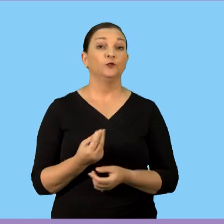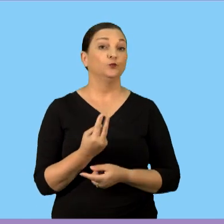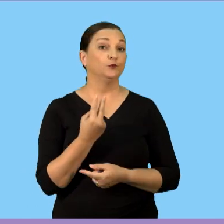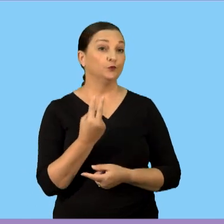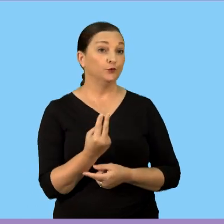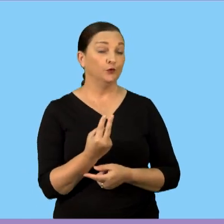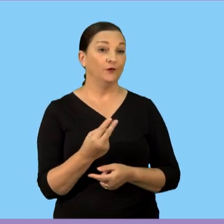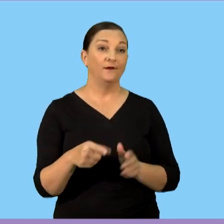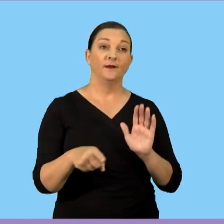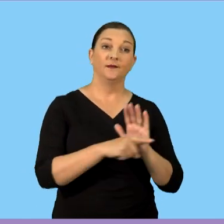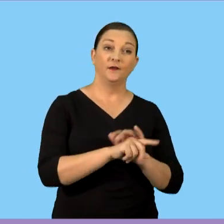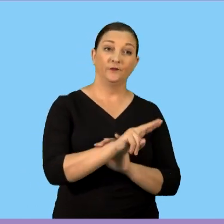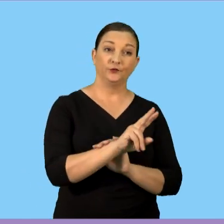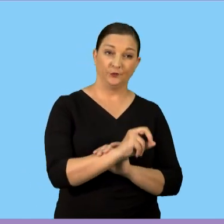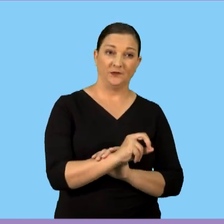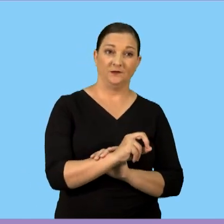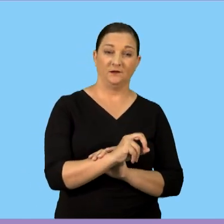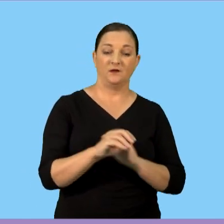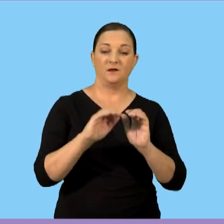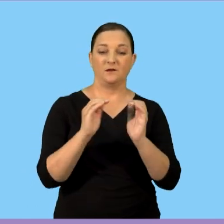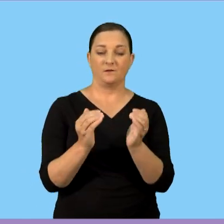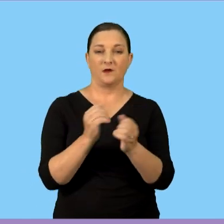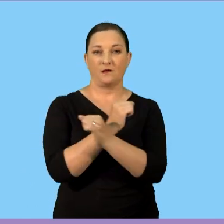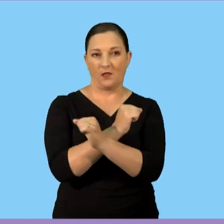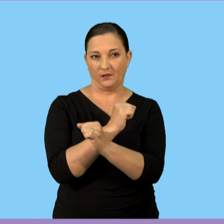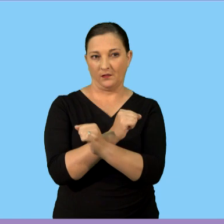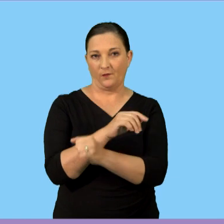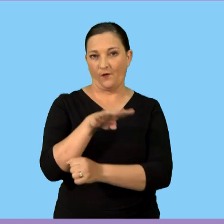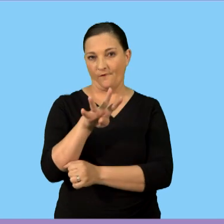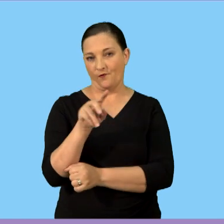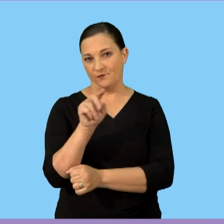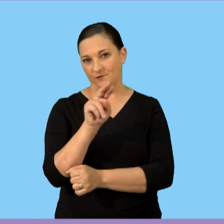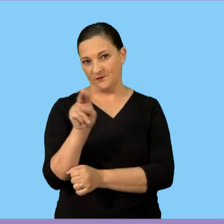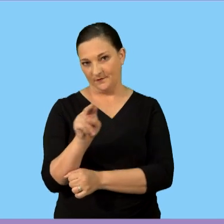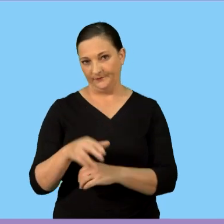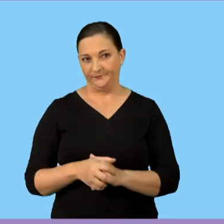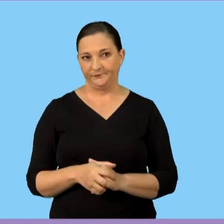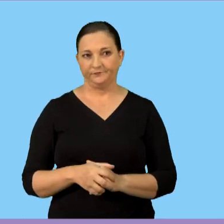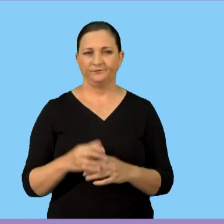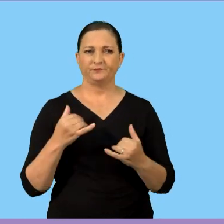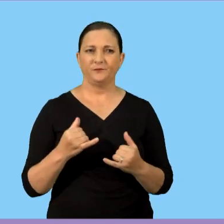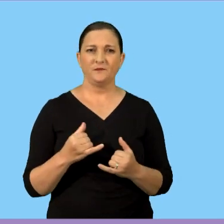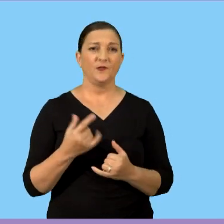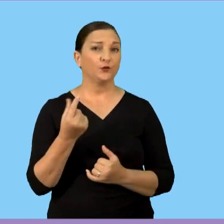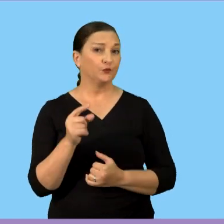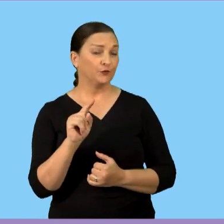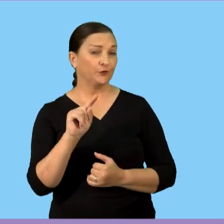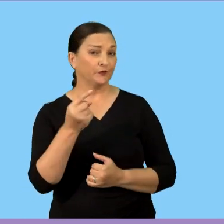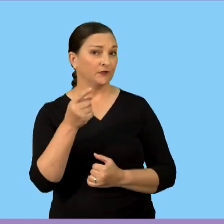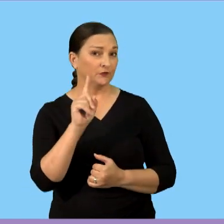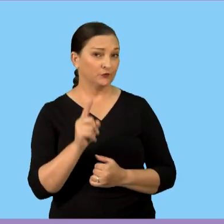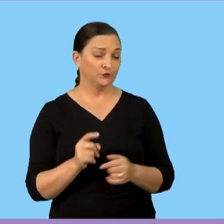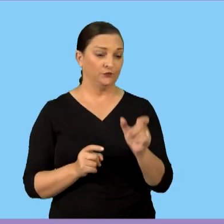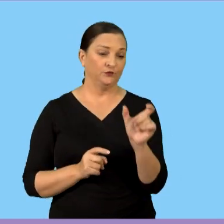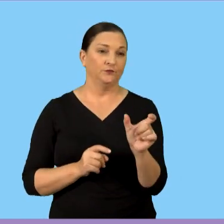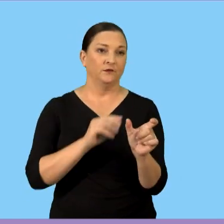there multiplied by a 4z. So again, what are we going to do? We are multiplying the integers. Now take note